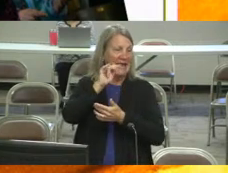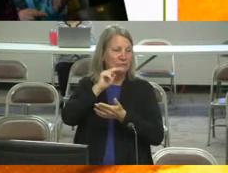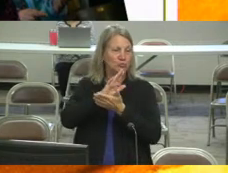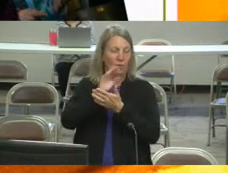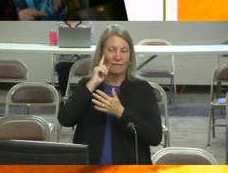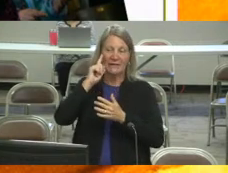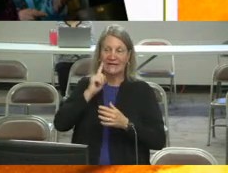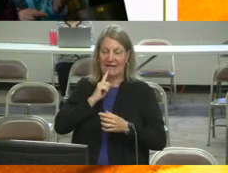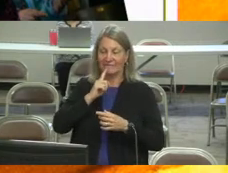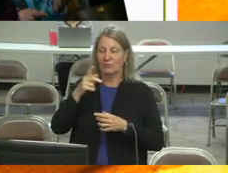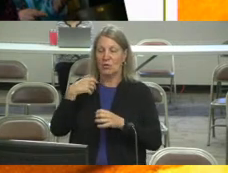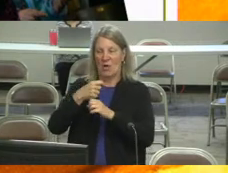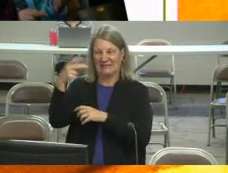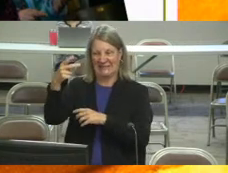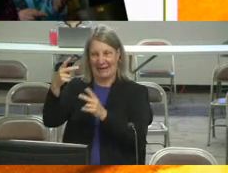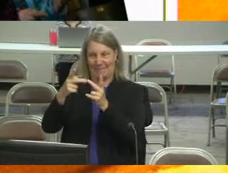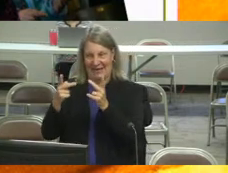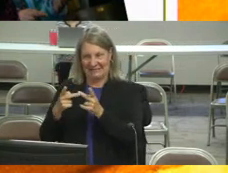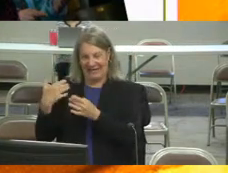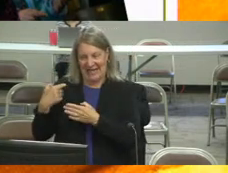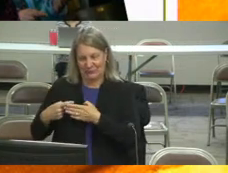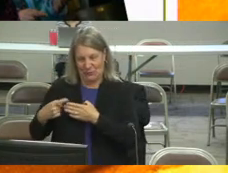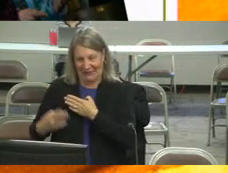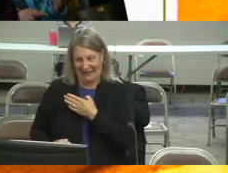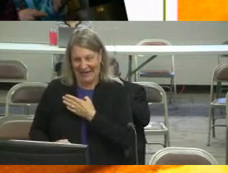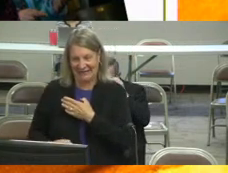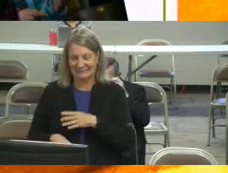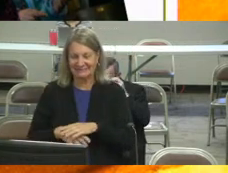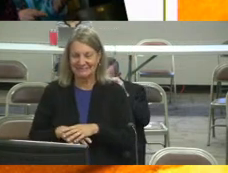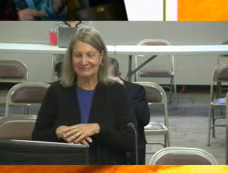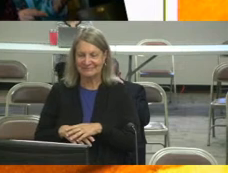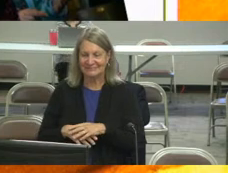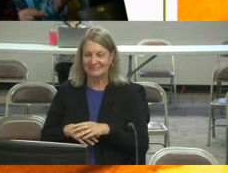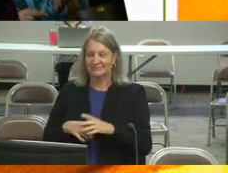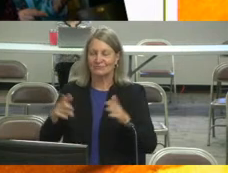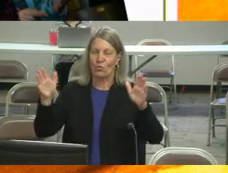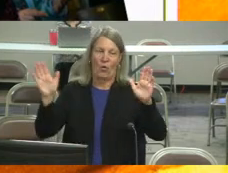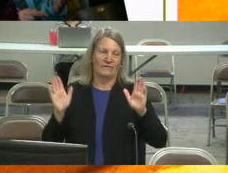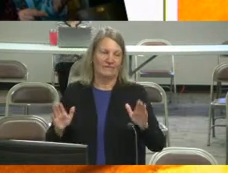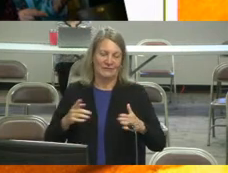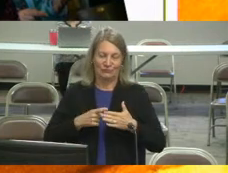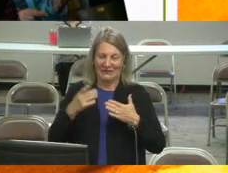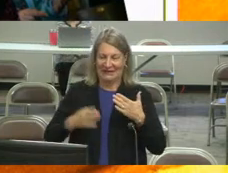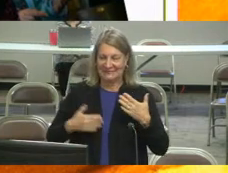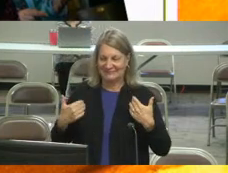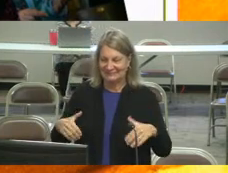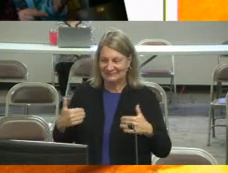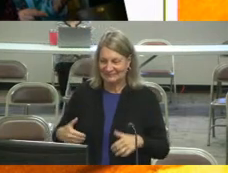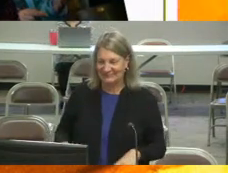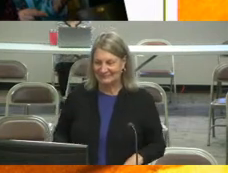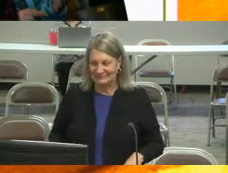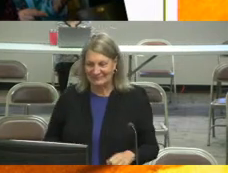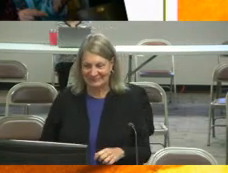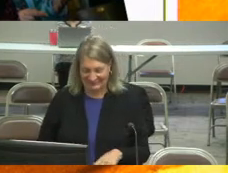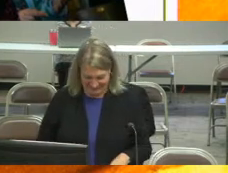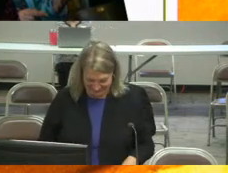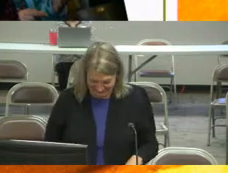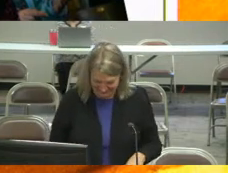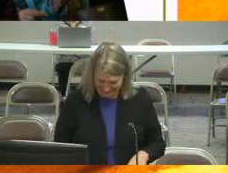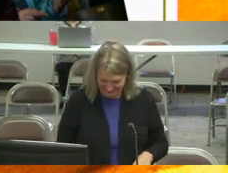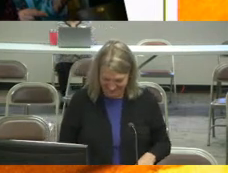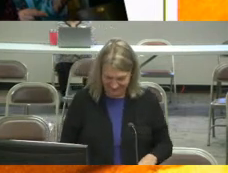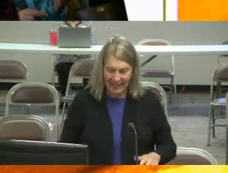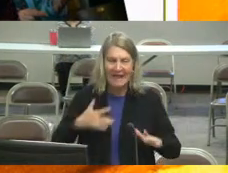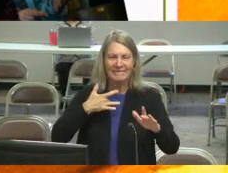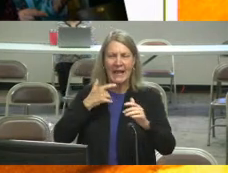uh the bottom middle is our Great Plains schools for the deaf volleyball tournament we recently earned second place in that